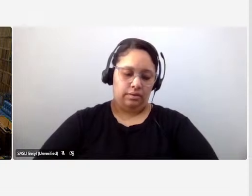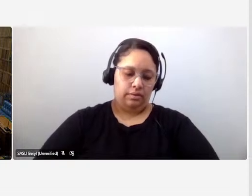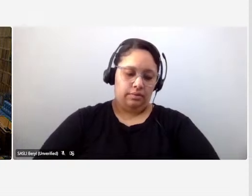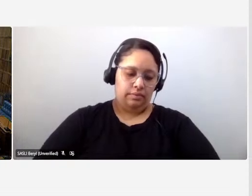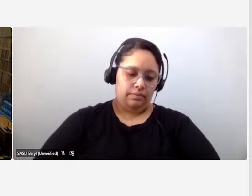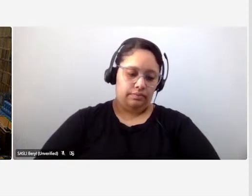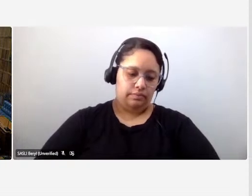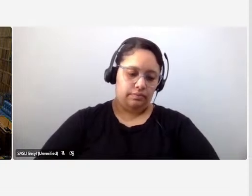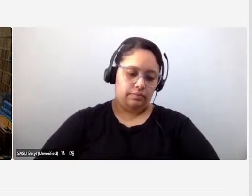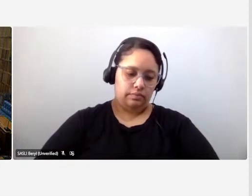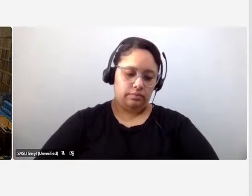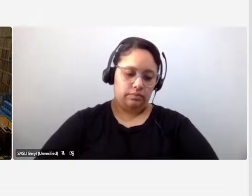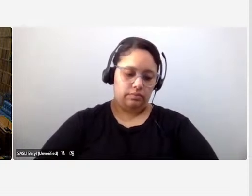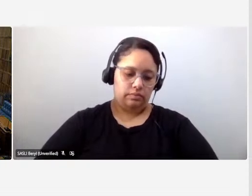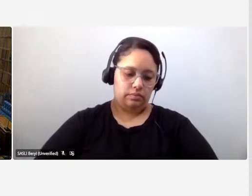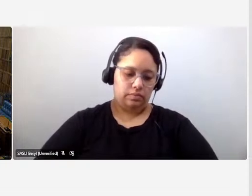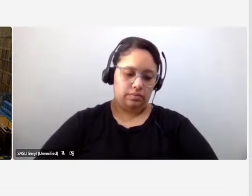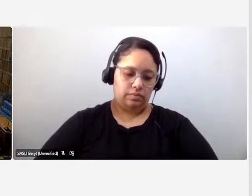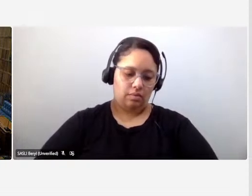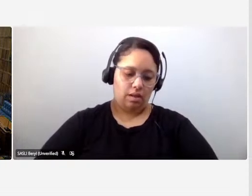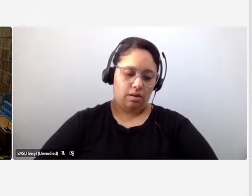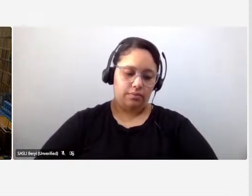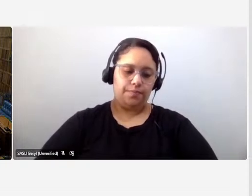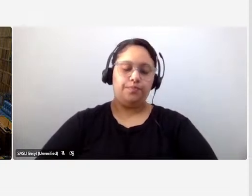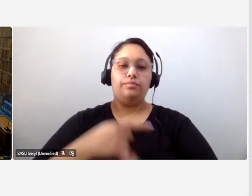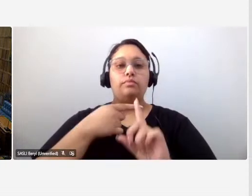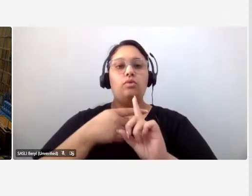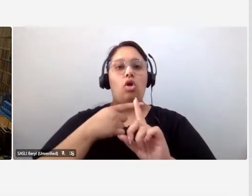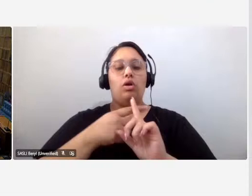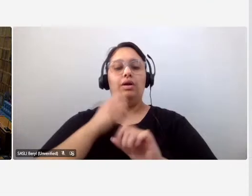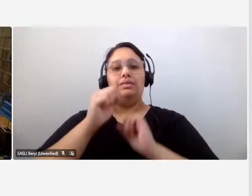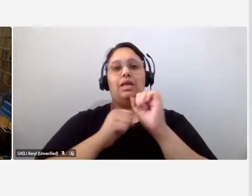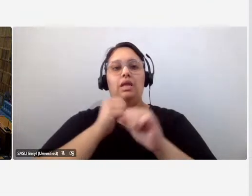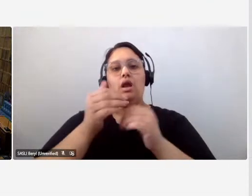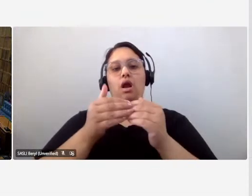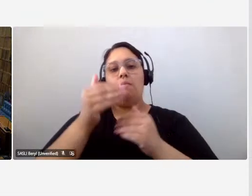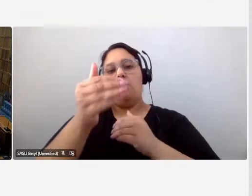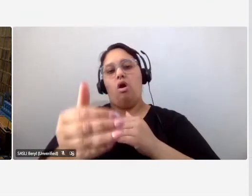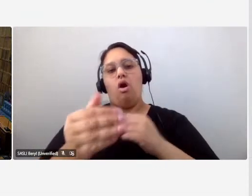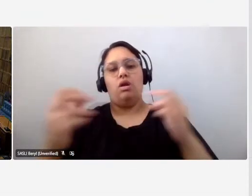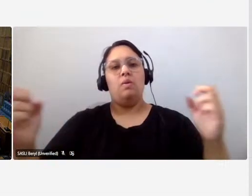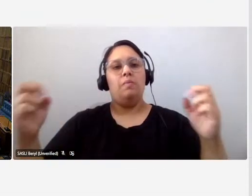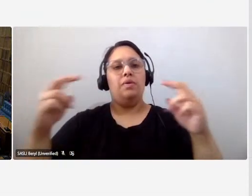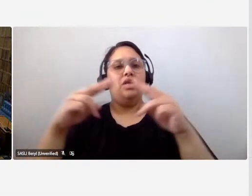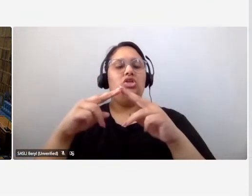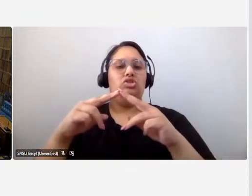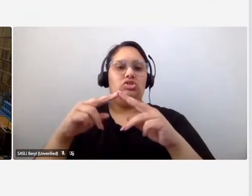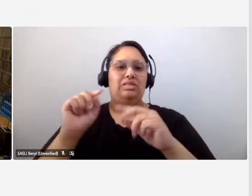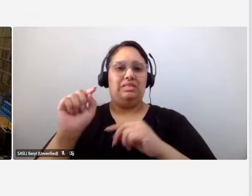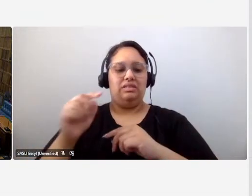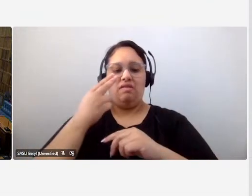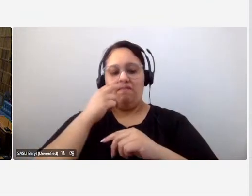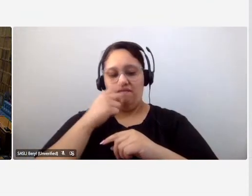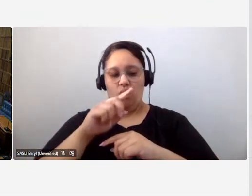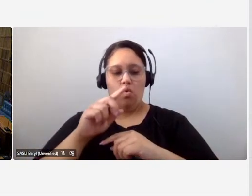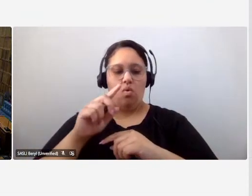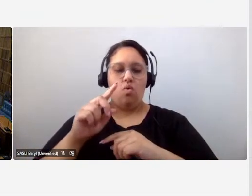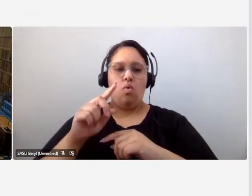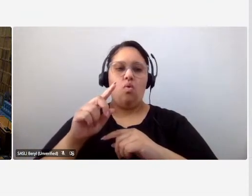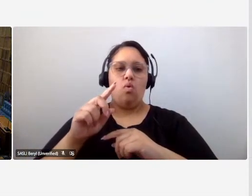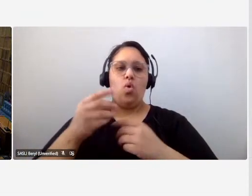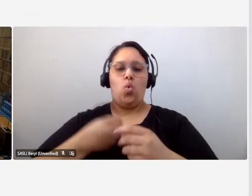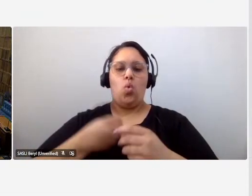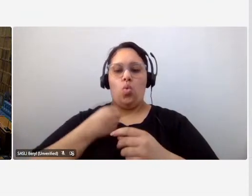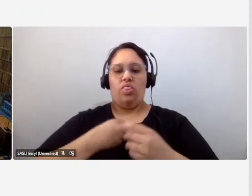of the target, Year Beyond is a bridge for NEET youth into